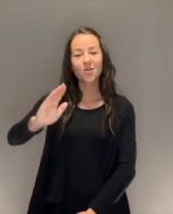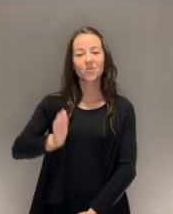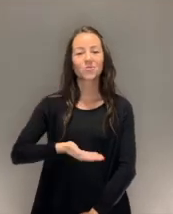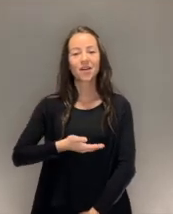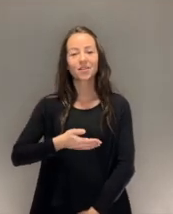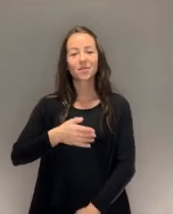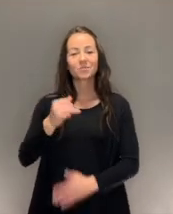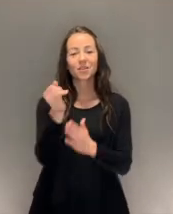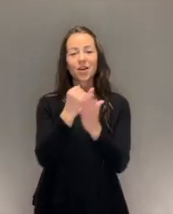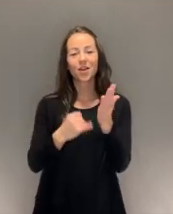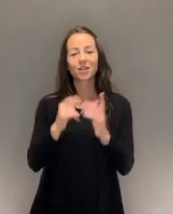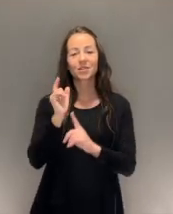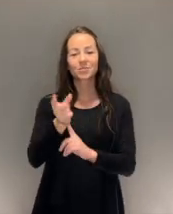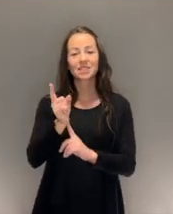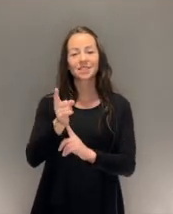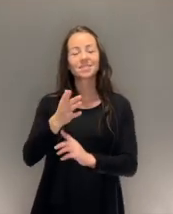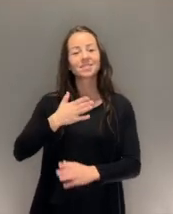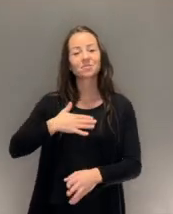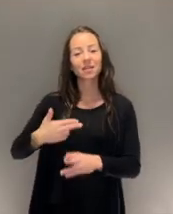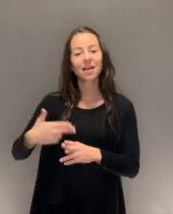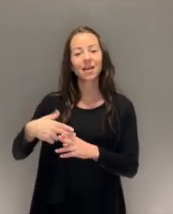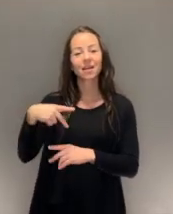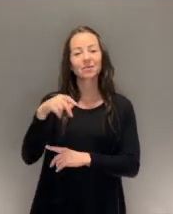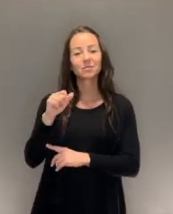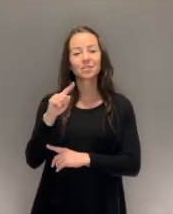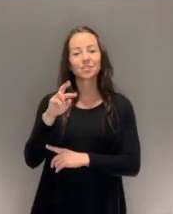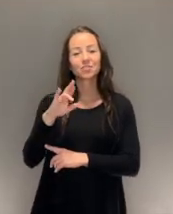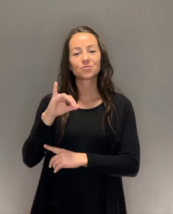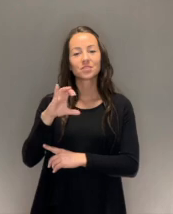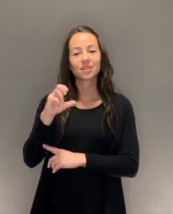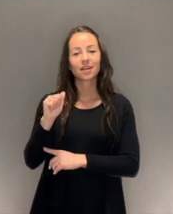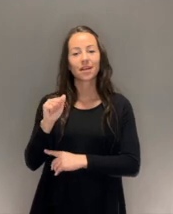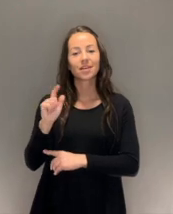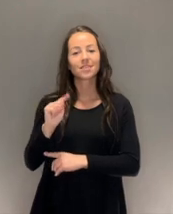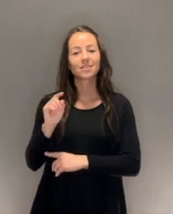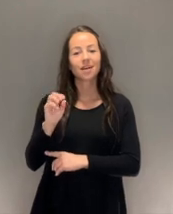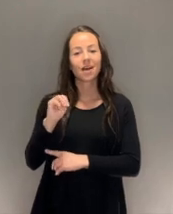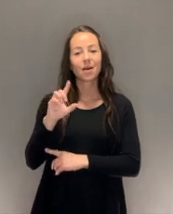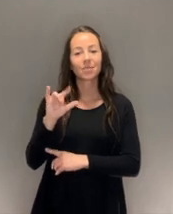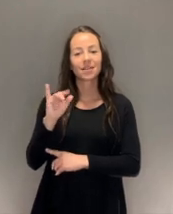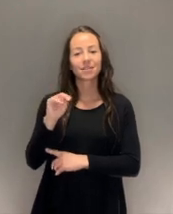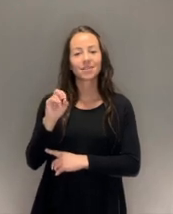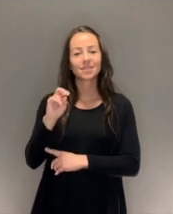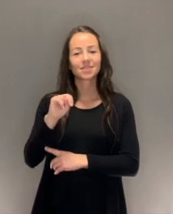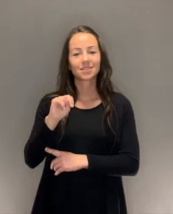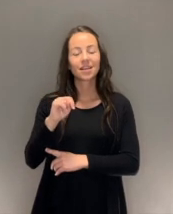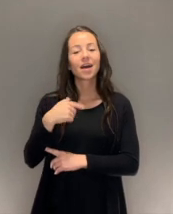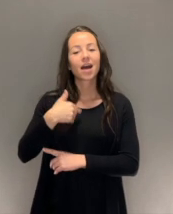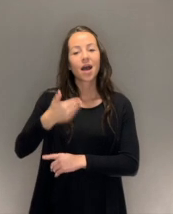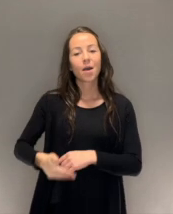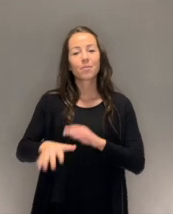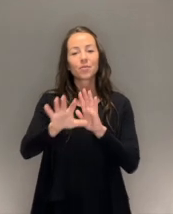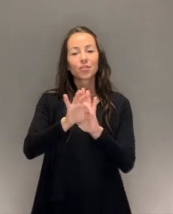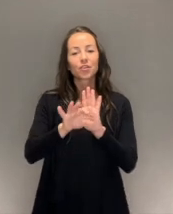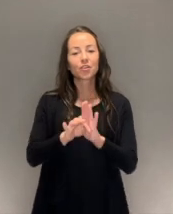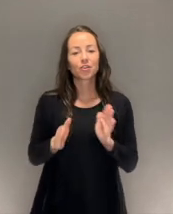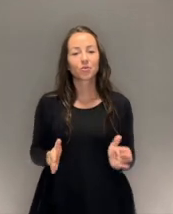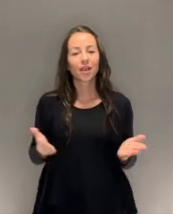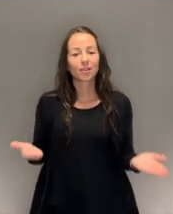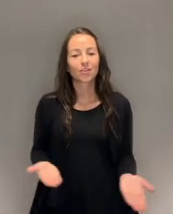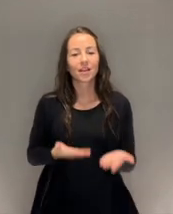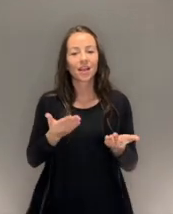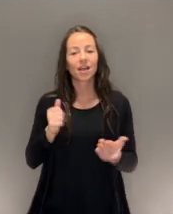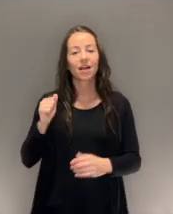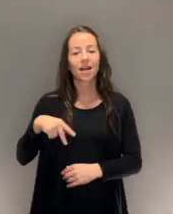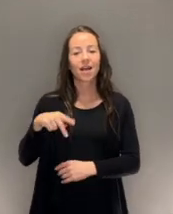Hello, and welcome to Art Minutes. I'm Patricia Tomlinson, curator at the Appleton Museum of Art. Today, I would like to show you a piece by